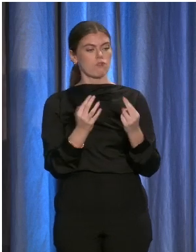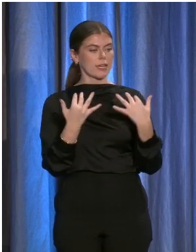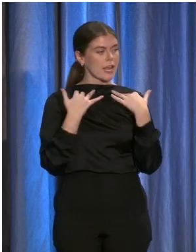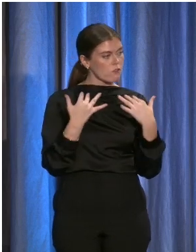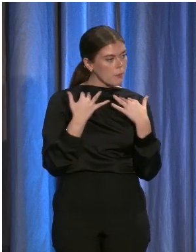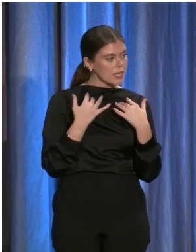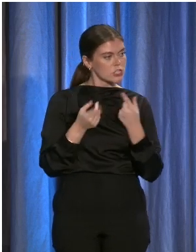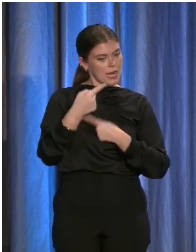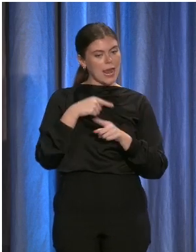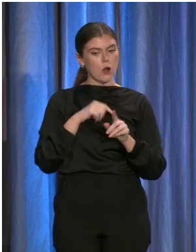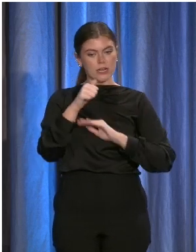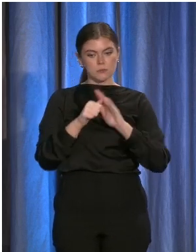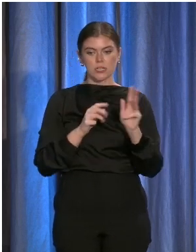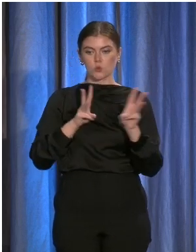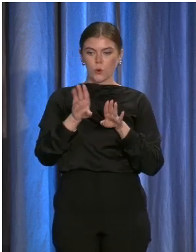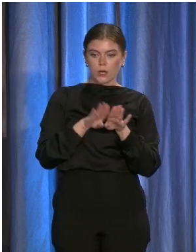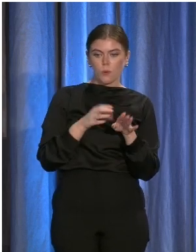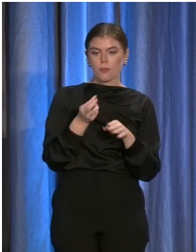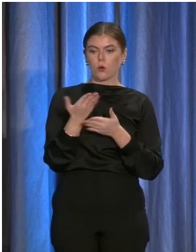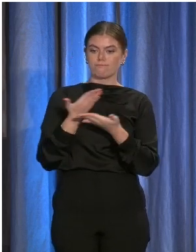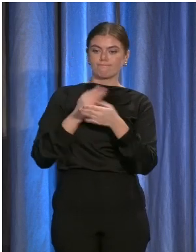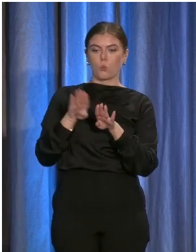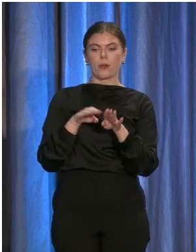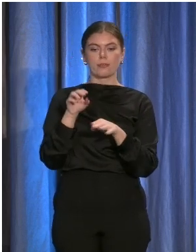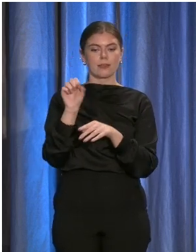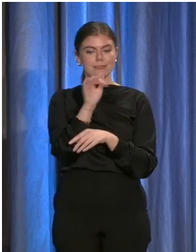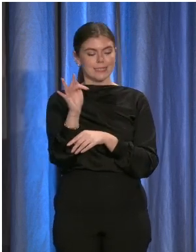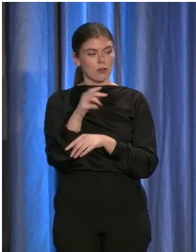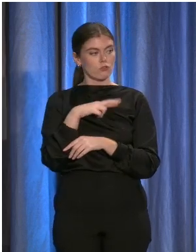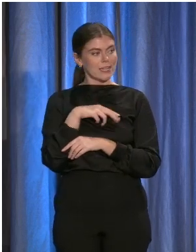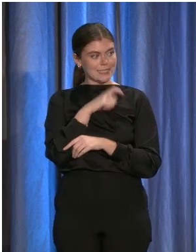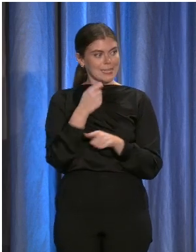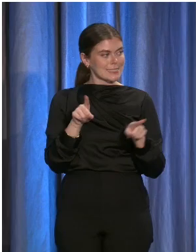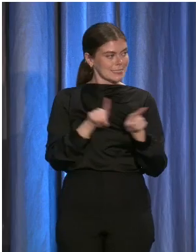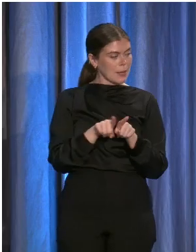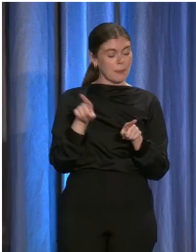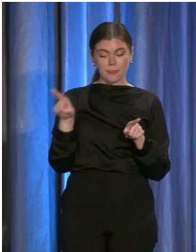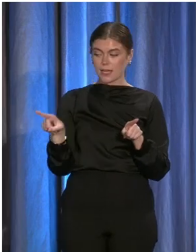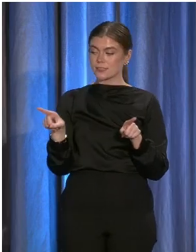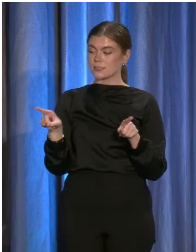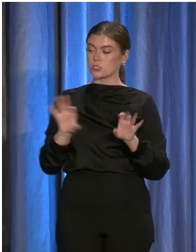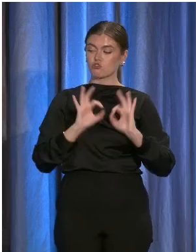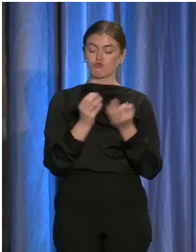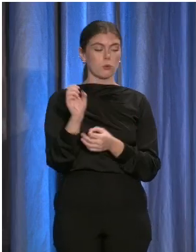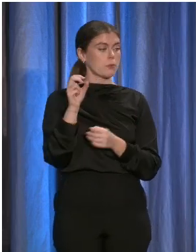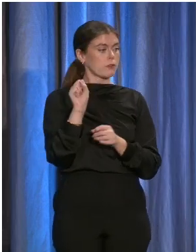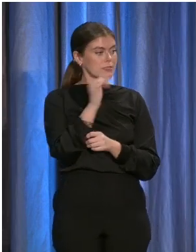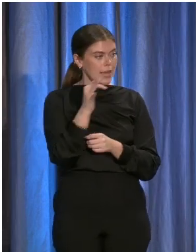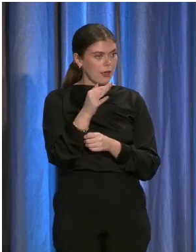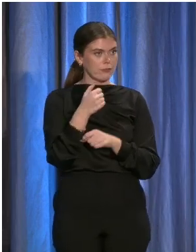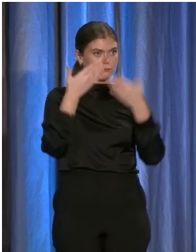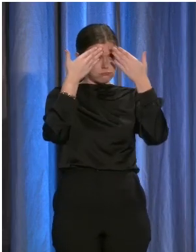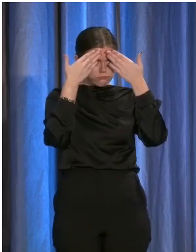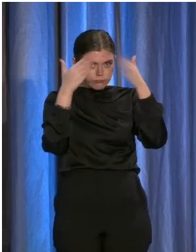working with and talking to NCSE staff suggests the same. These are This is a group of staff who are open-minded